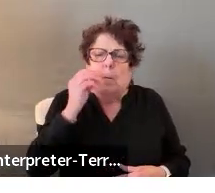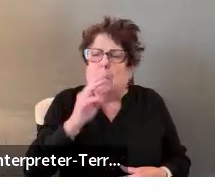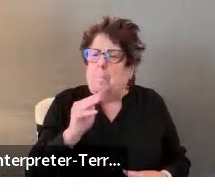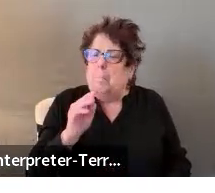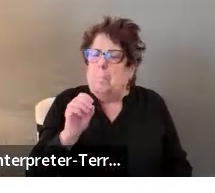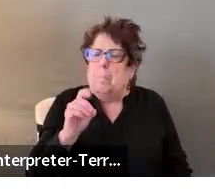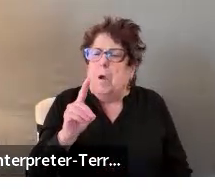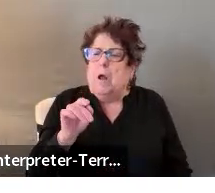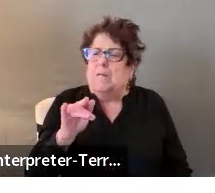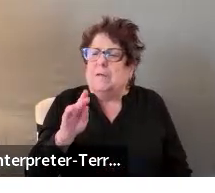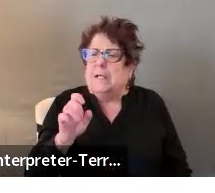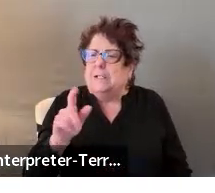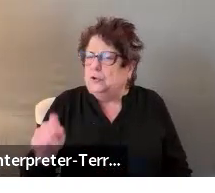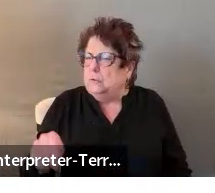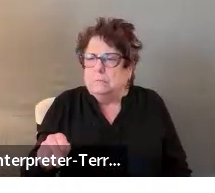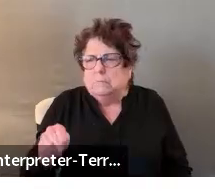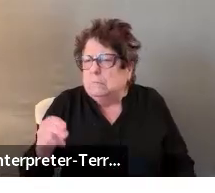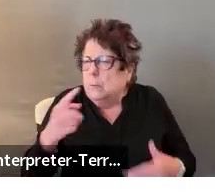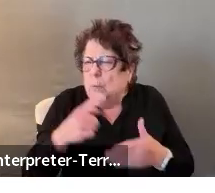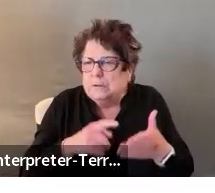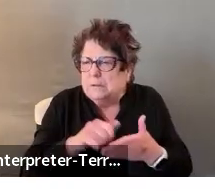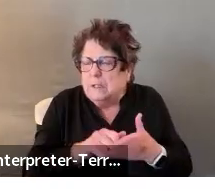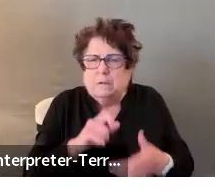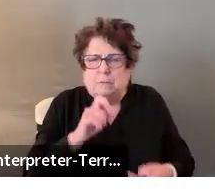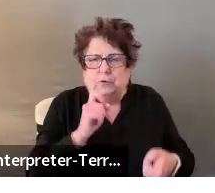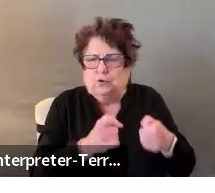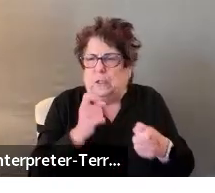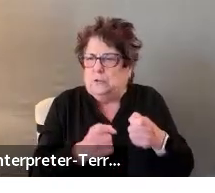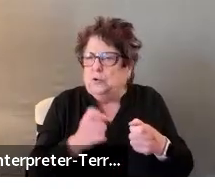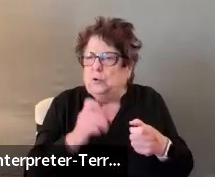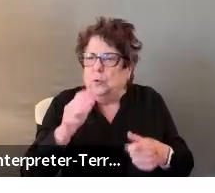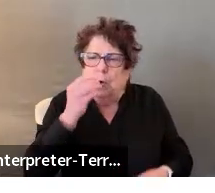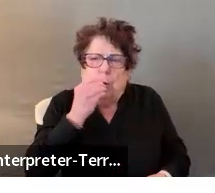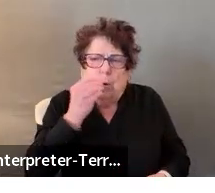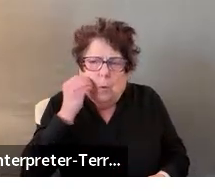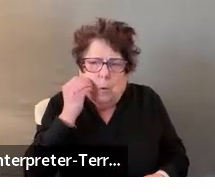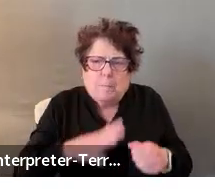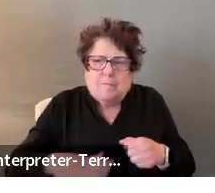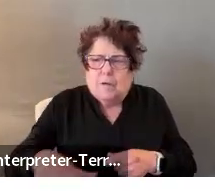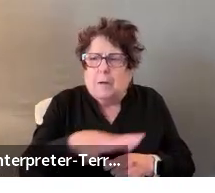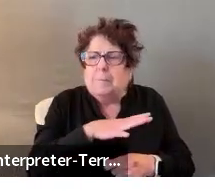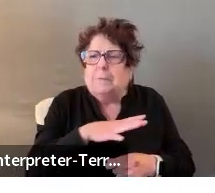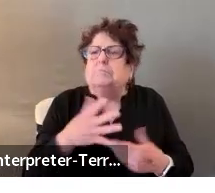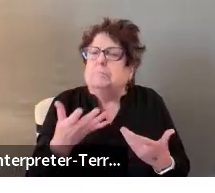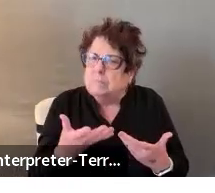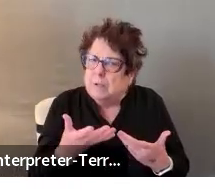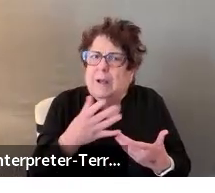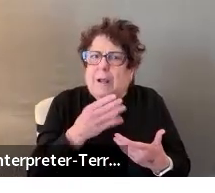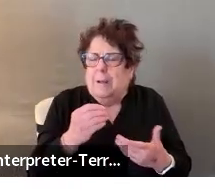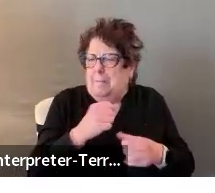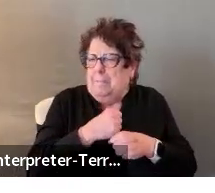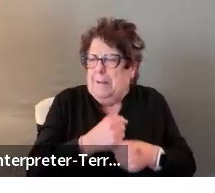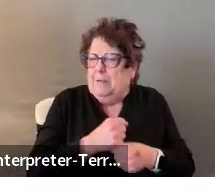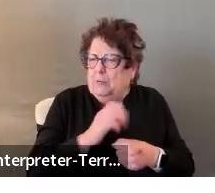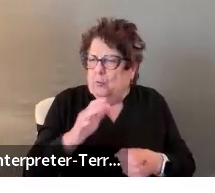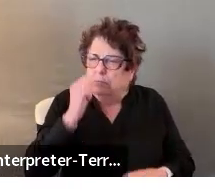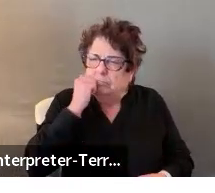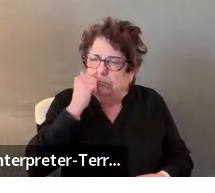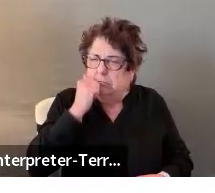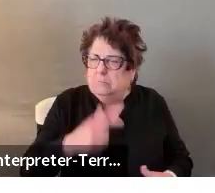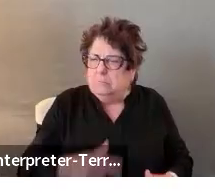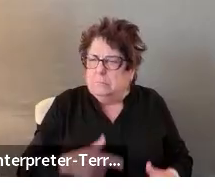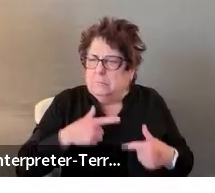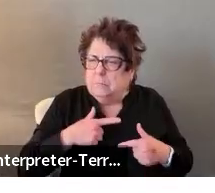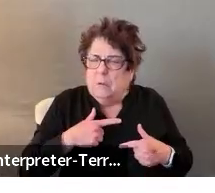modification refers to making changes to the home environment to make daily living easier, supportive, comfortable,